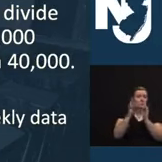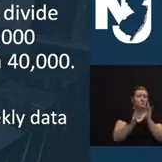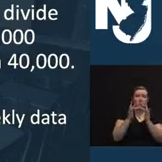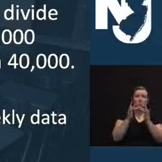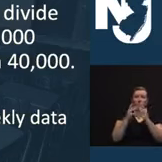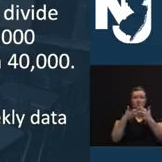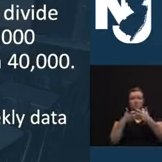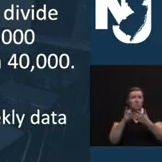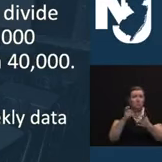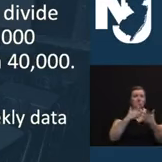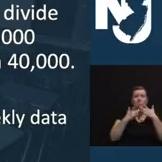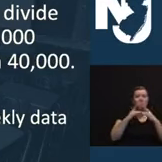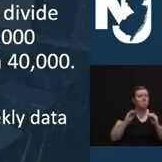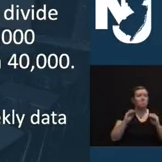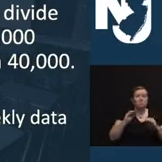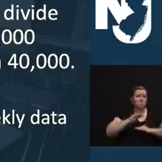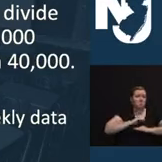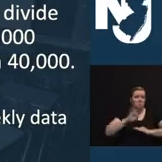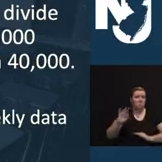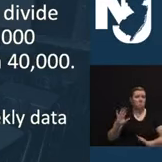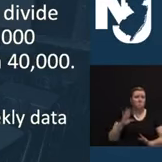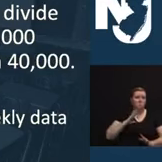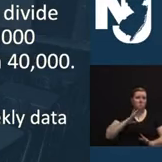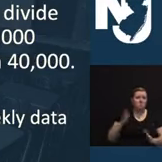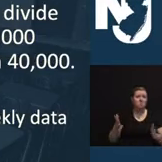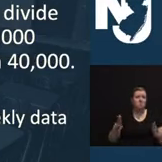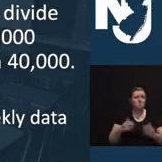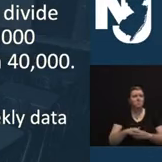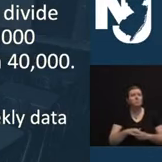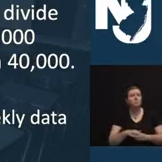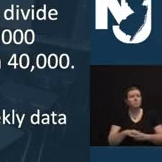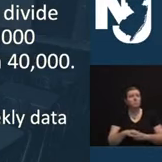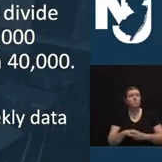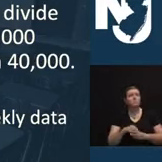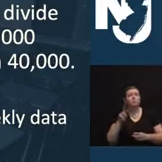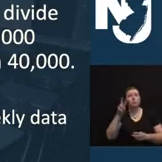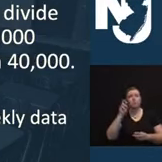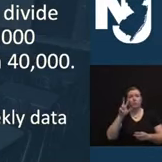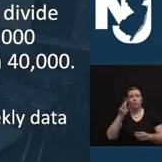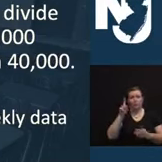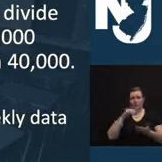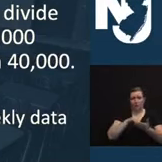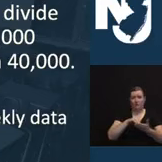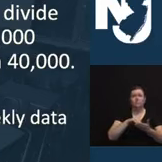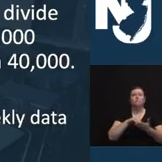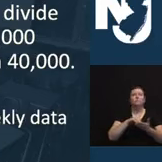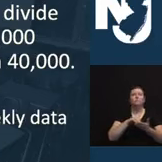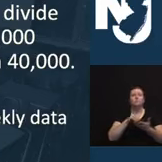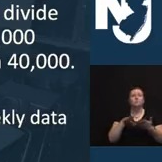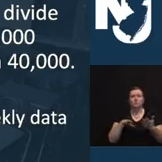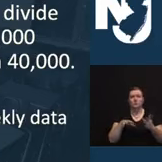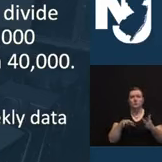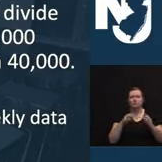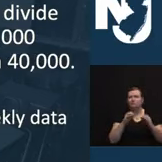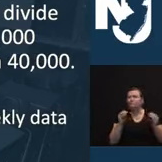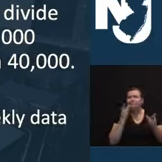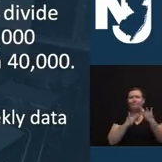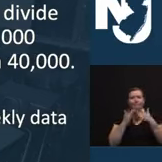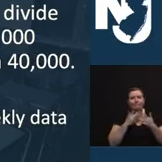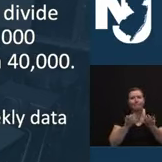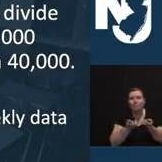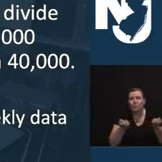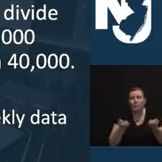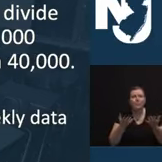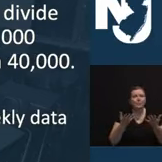were that 231,000 students lacked either the proper device or connectivity for remote learning. That need has now